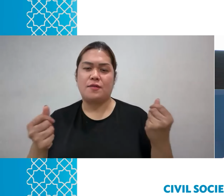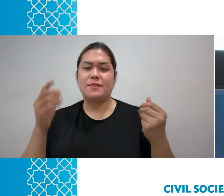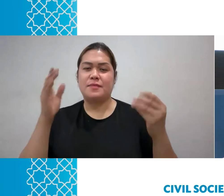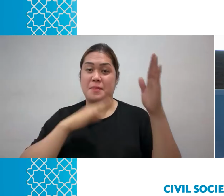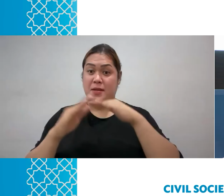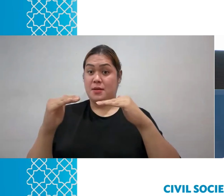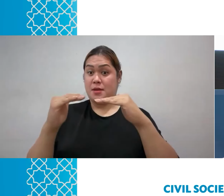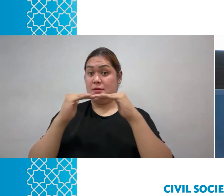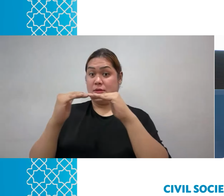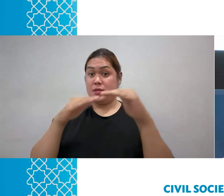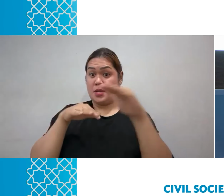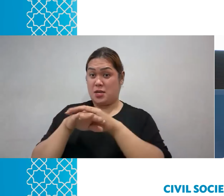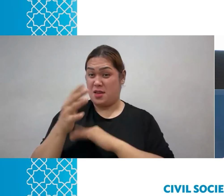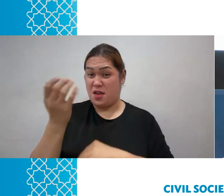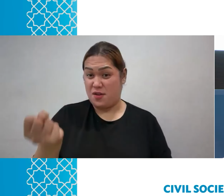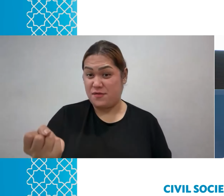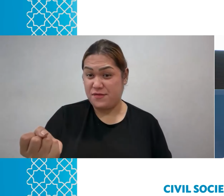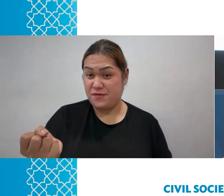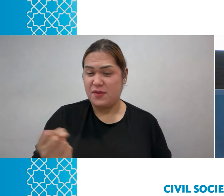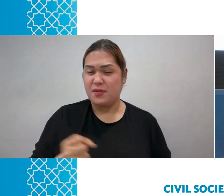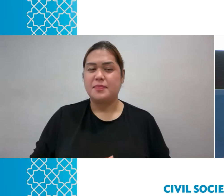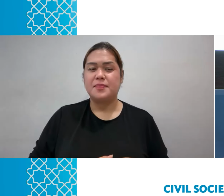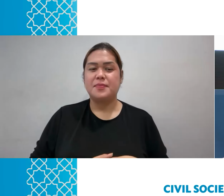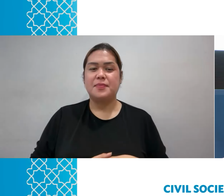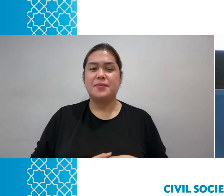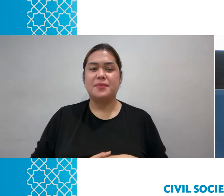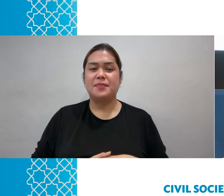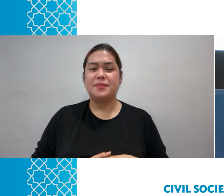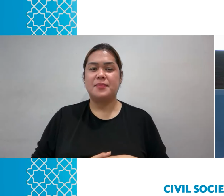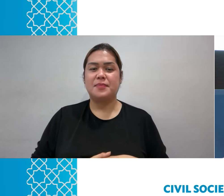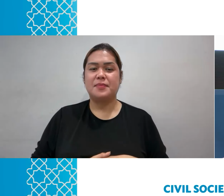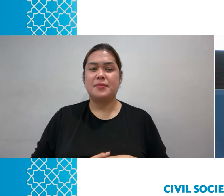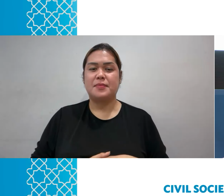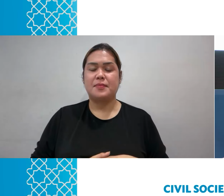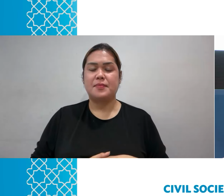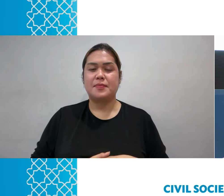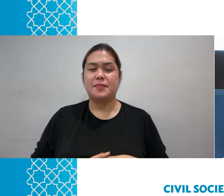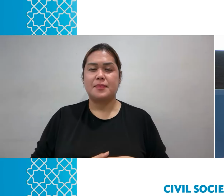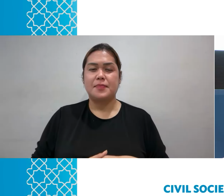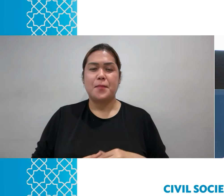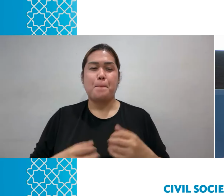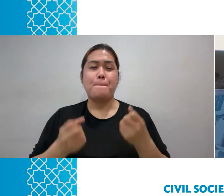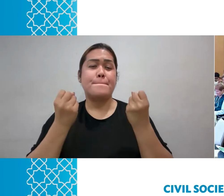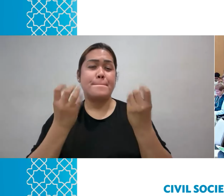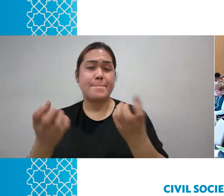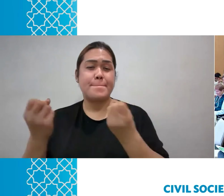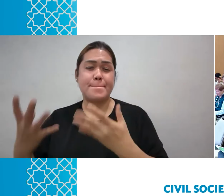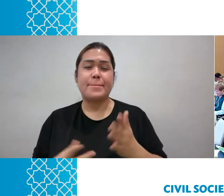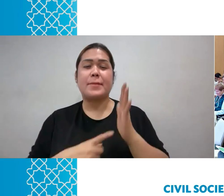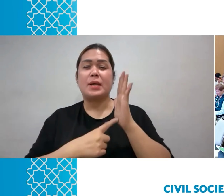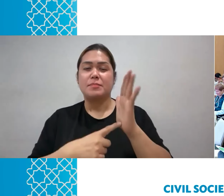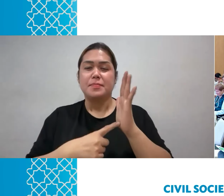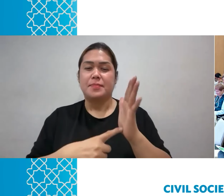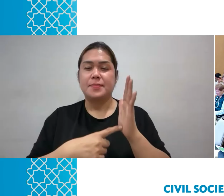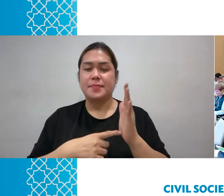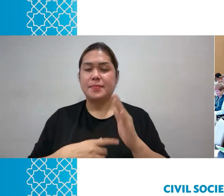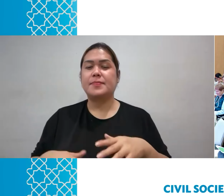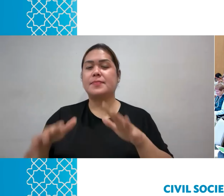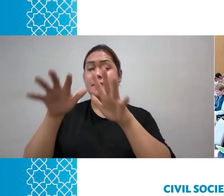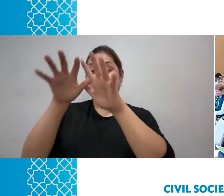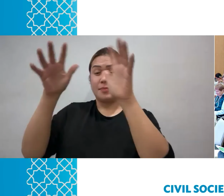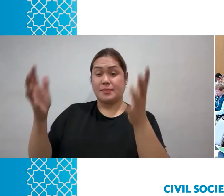have, so we have a lot of, for example, poverty that is distributed geographically, but we have also